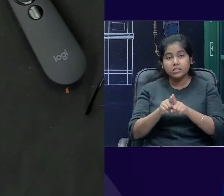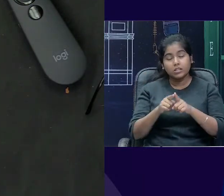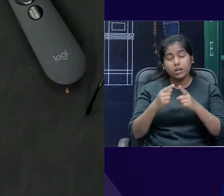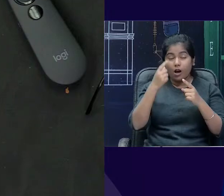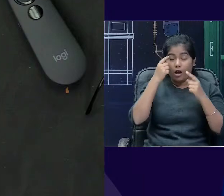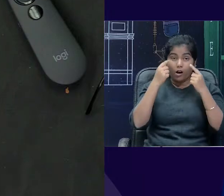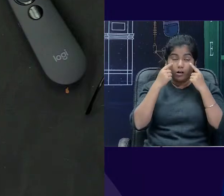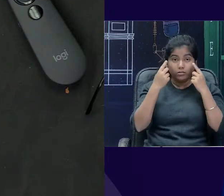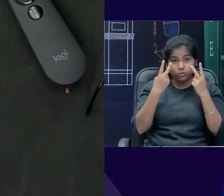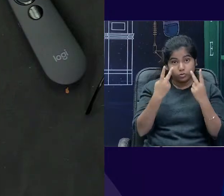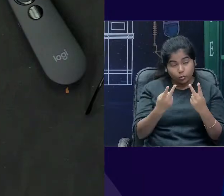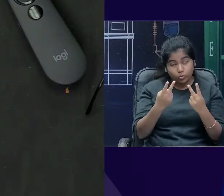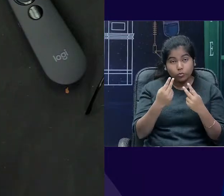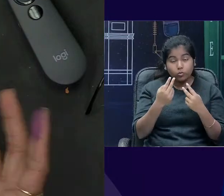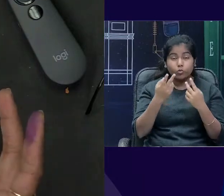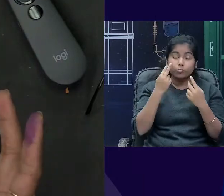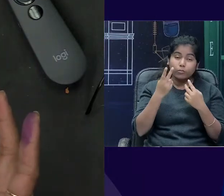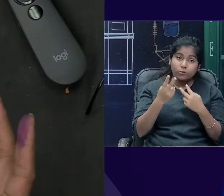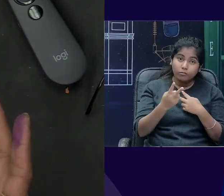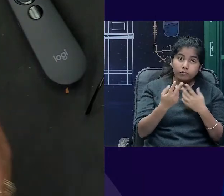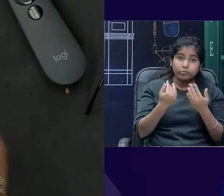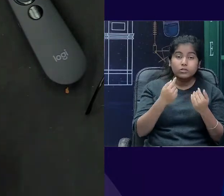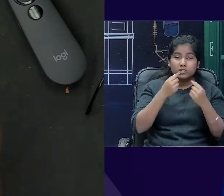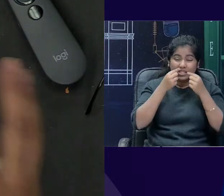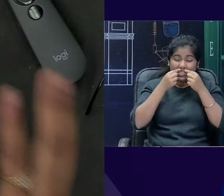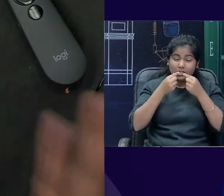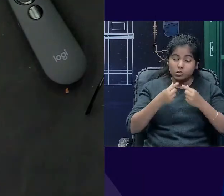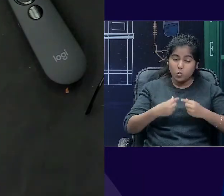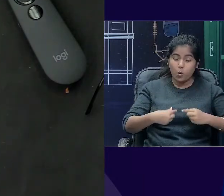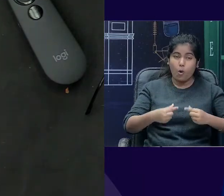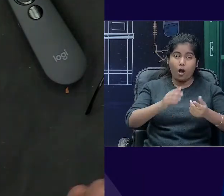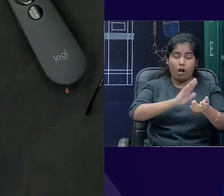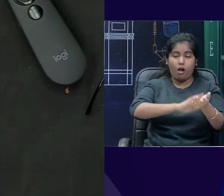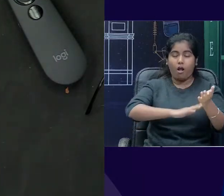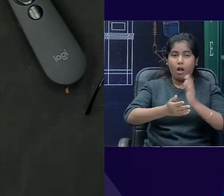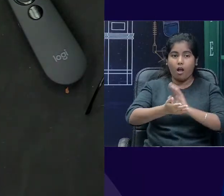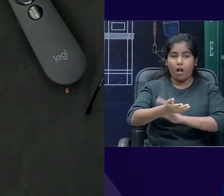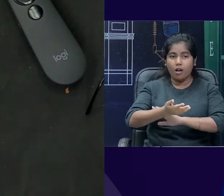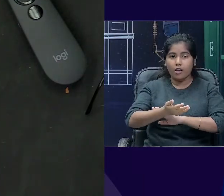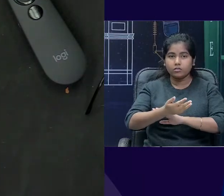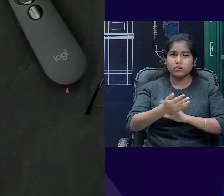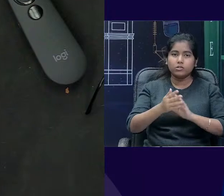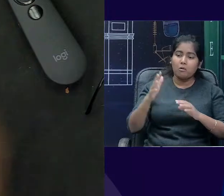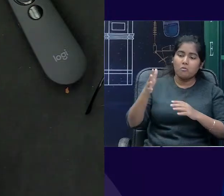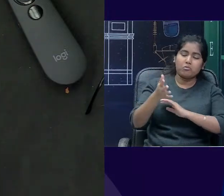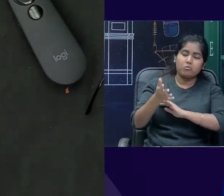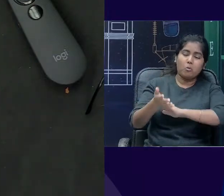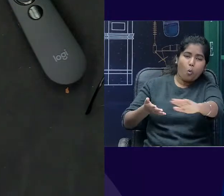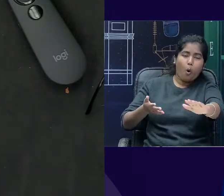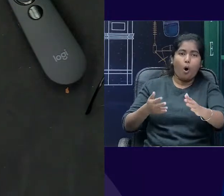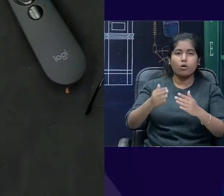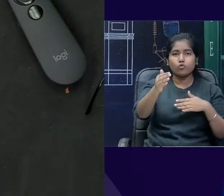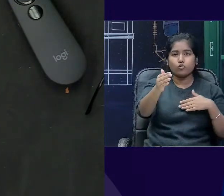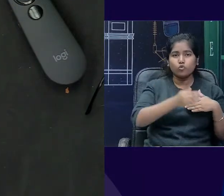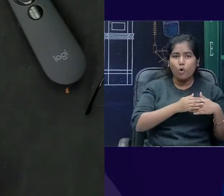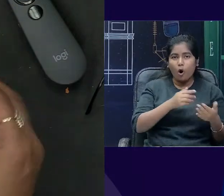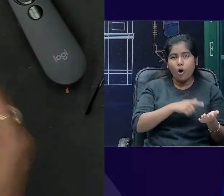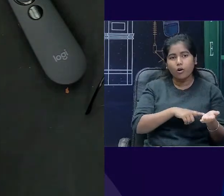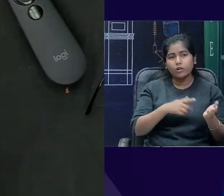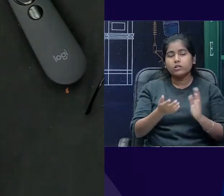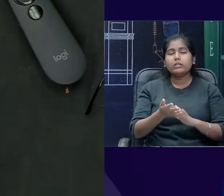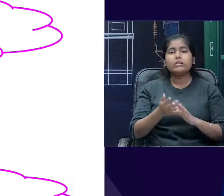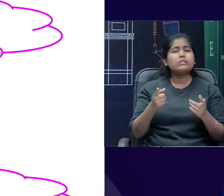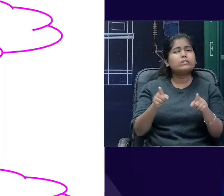eyes. They can have very large teeth. Yes. And the hands, one hand long, one hand Right. short. This depends on